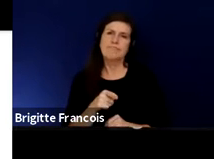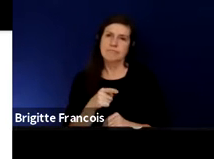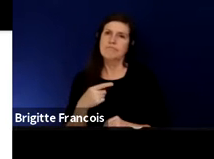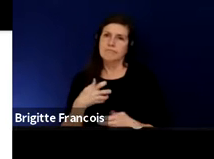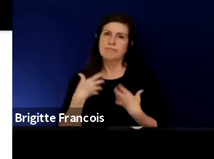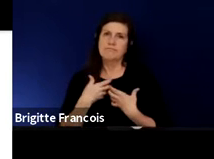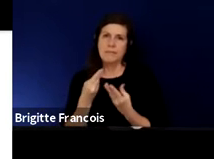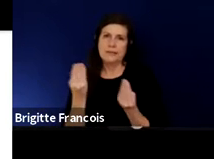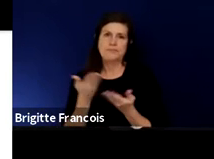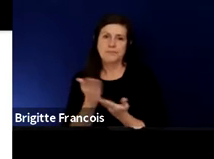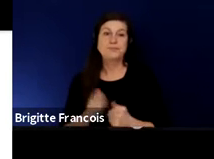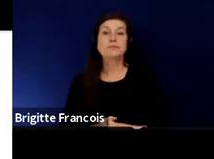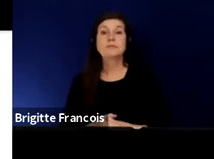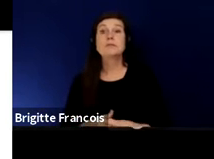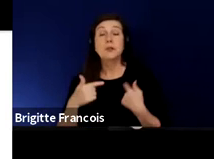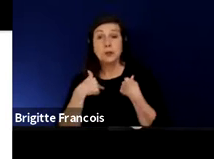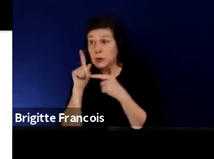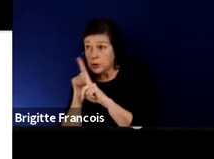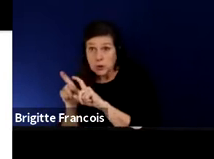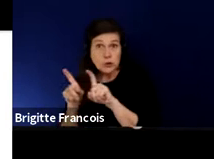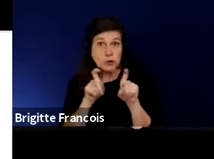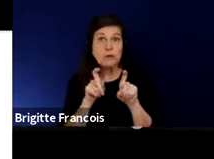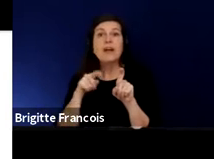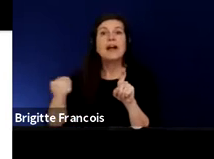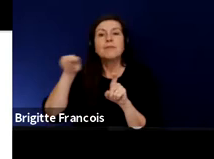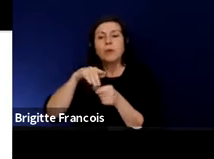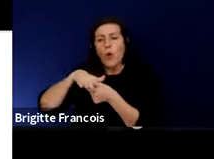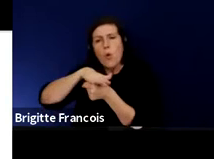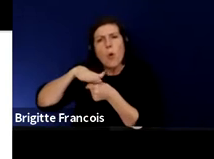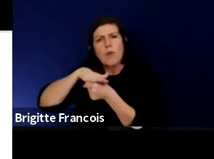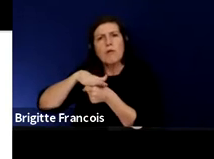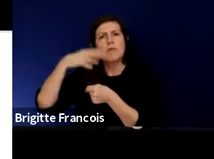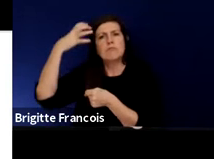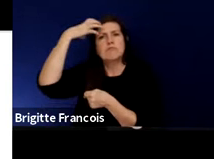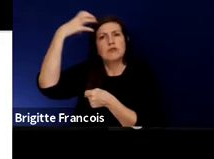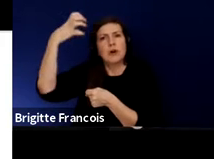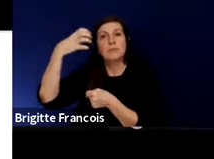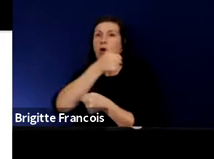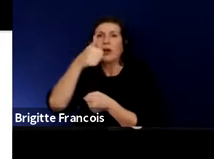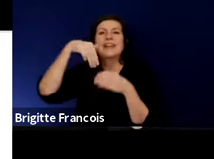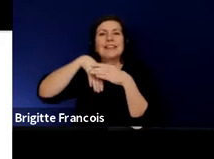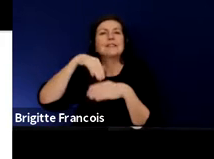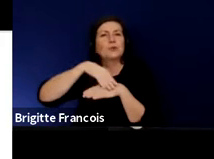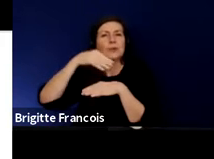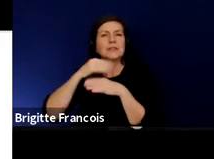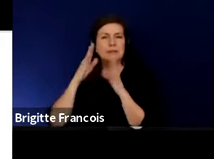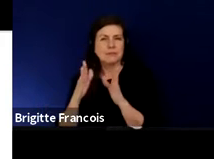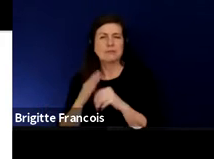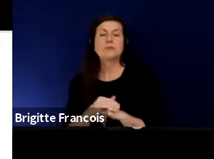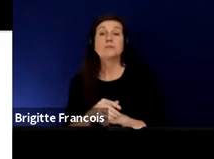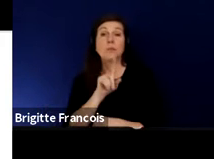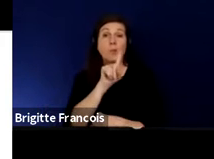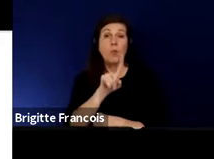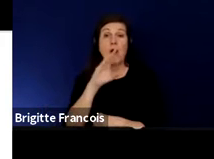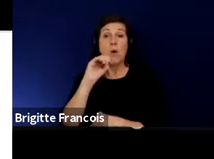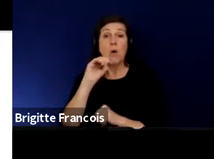And when we looked at the survey results from the local governments, which is then only done in Sweden, we had 108 respondents,